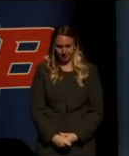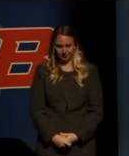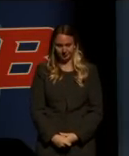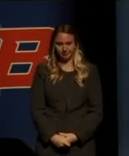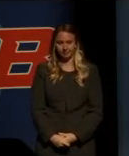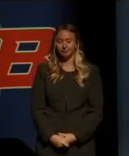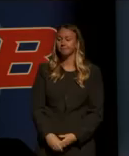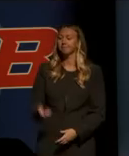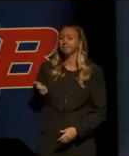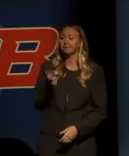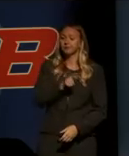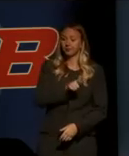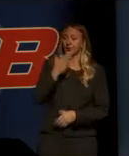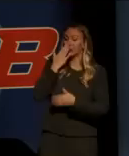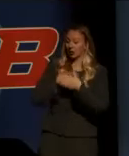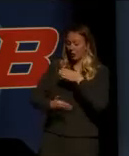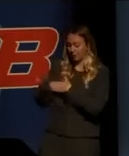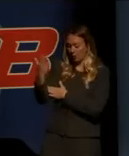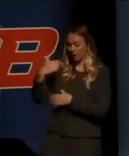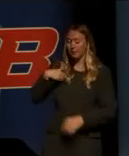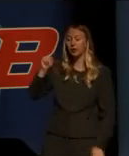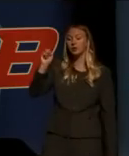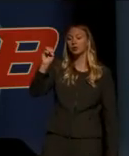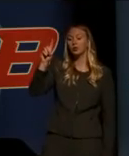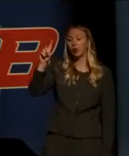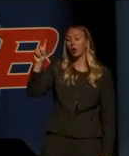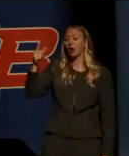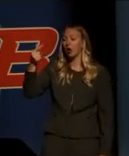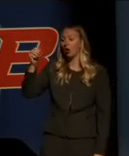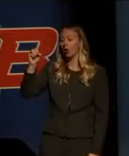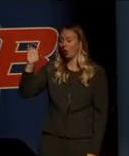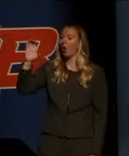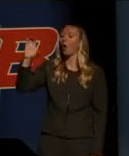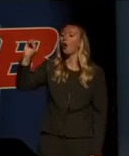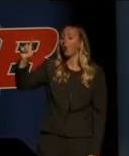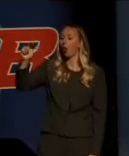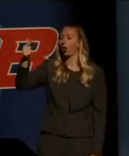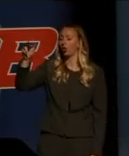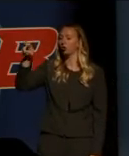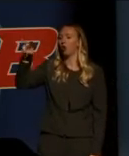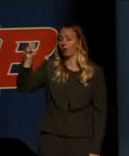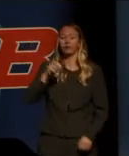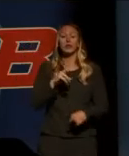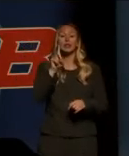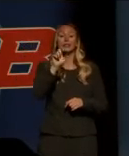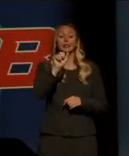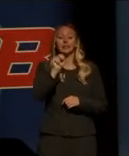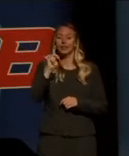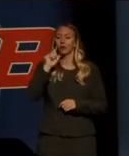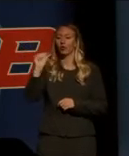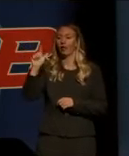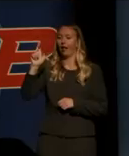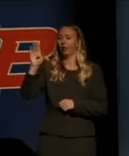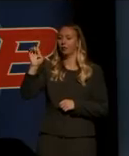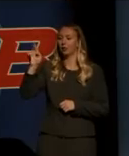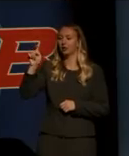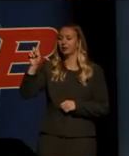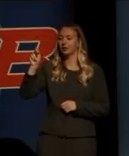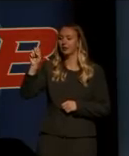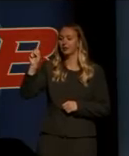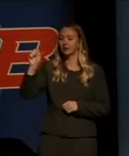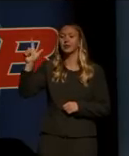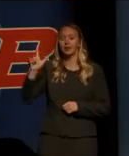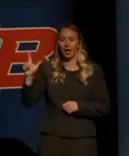Good morning. I'm Todd Colgrove, Dean of the Albertsons Library, honored to be here with my colleagues today.